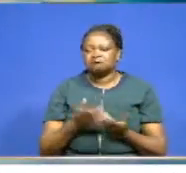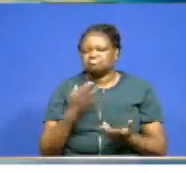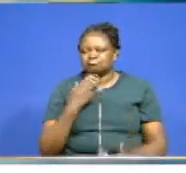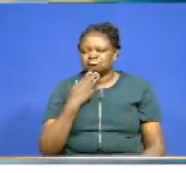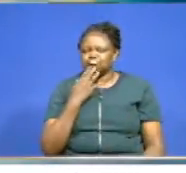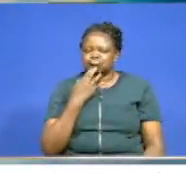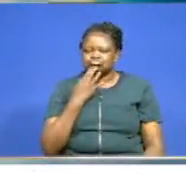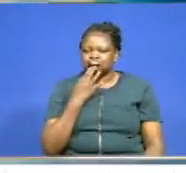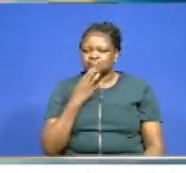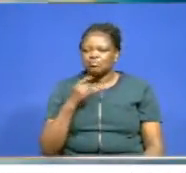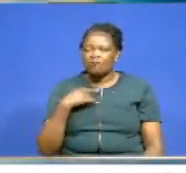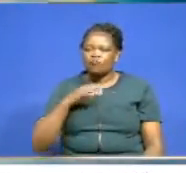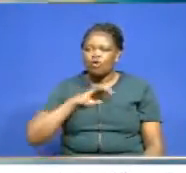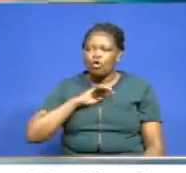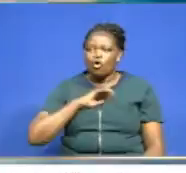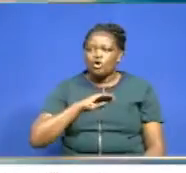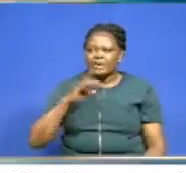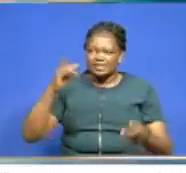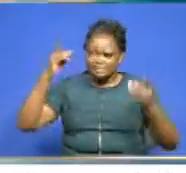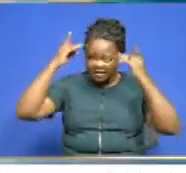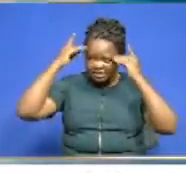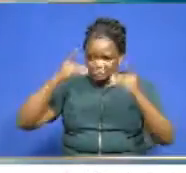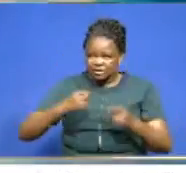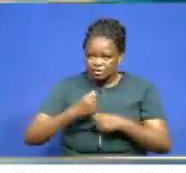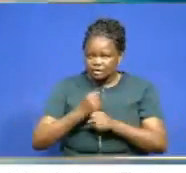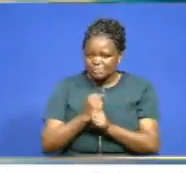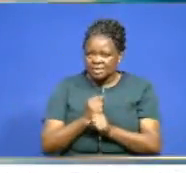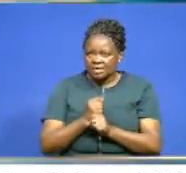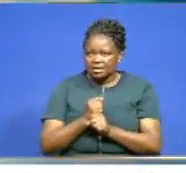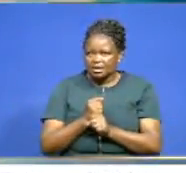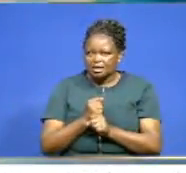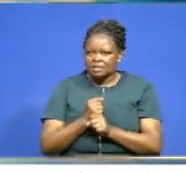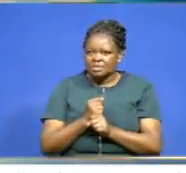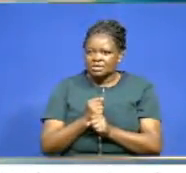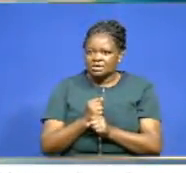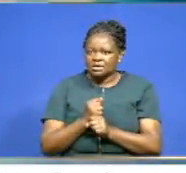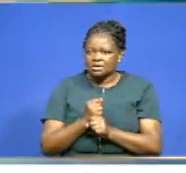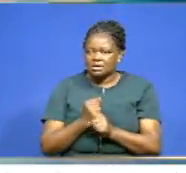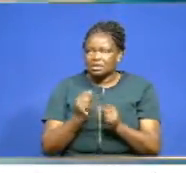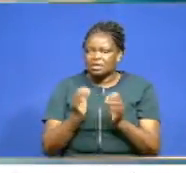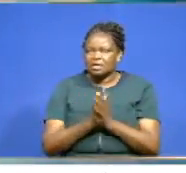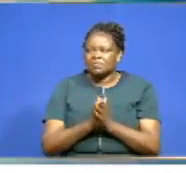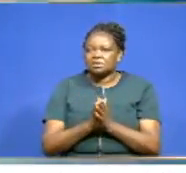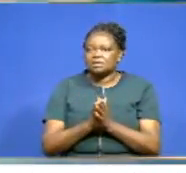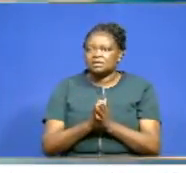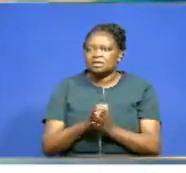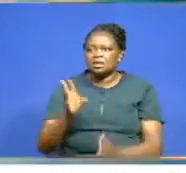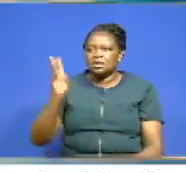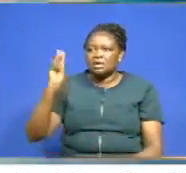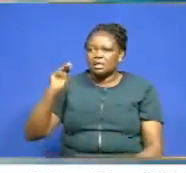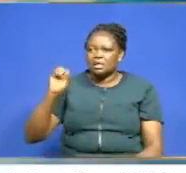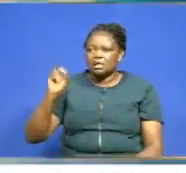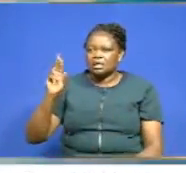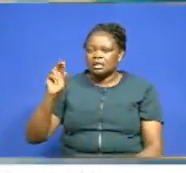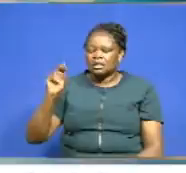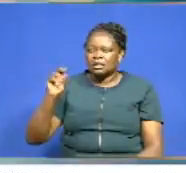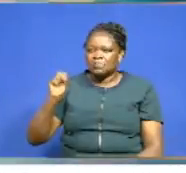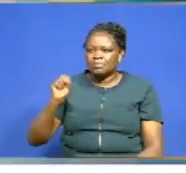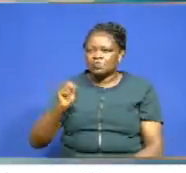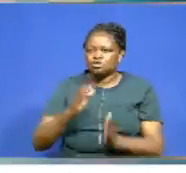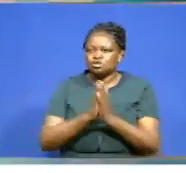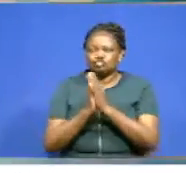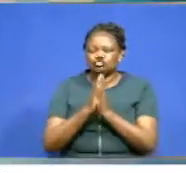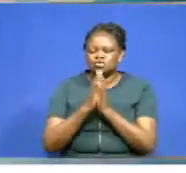we have our own decisions to make. Mm-hmm. And the Morans story is a story